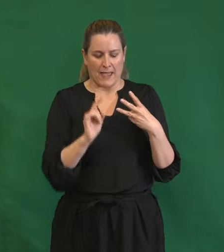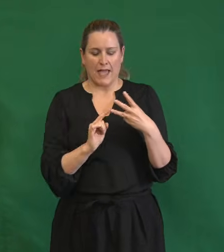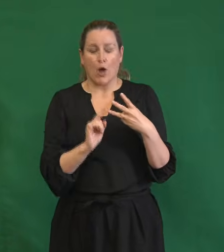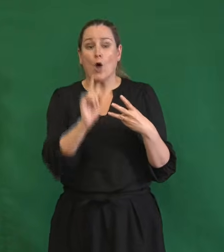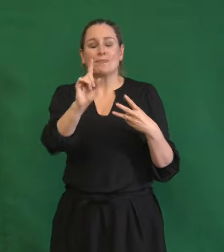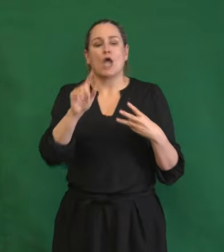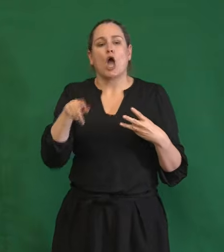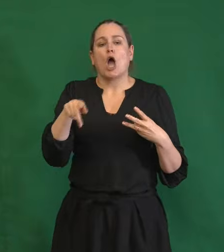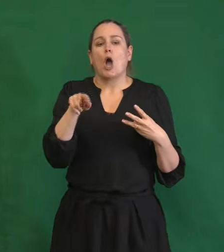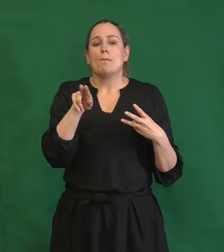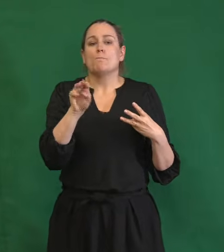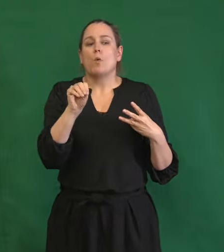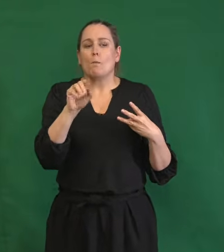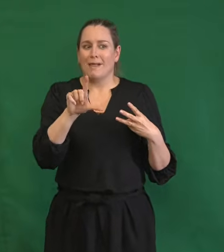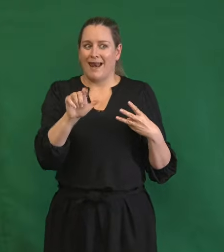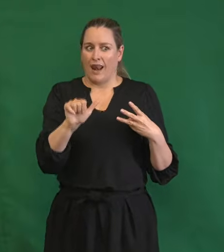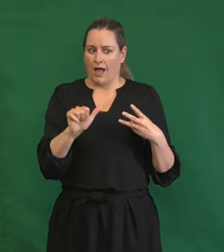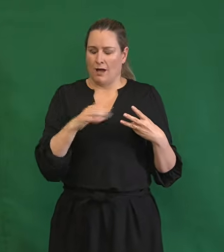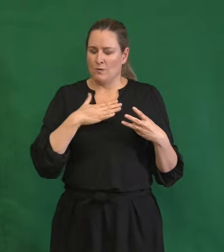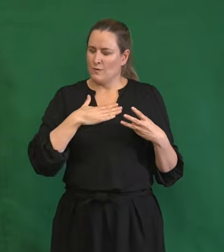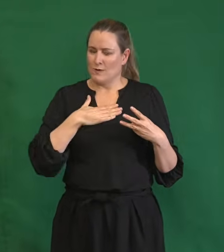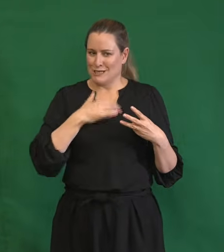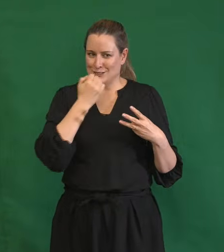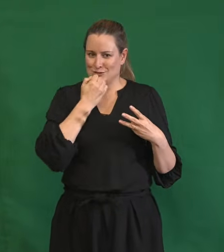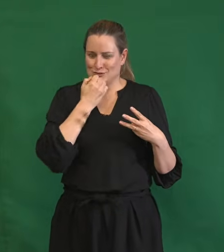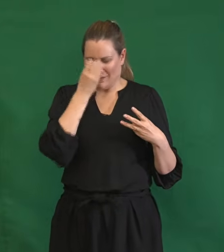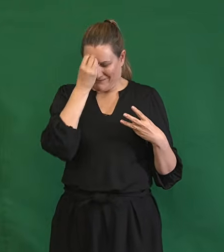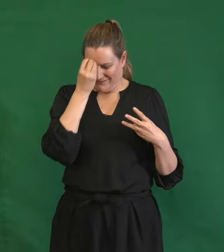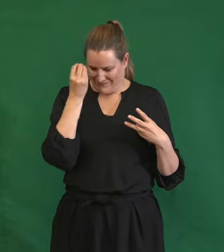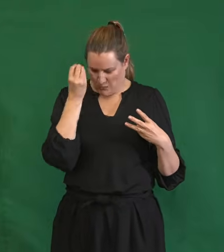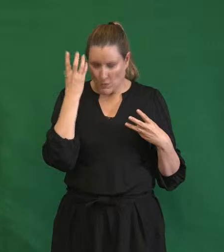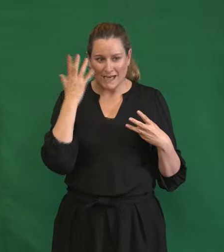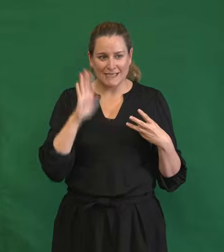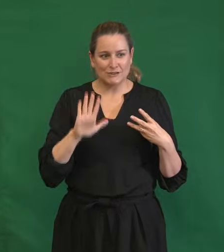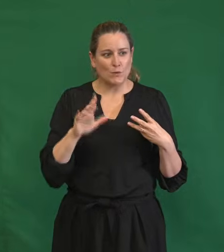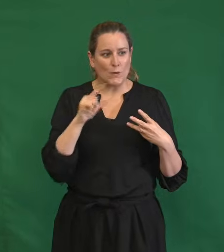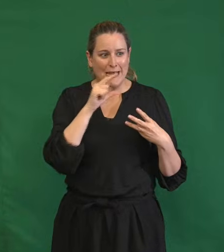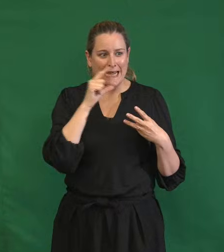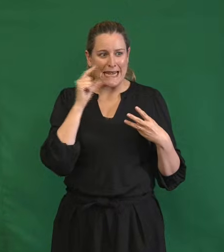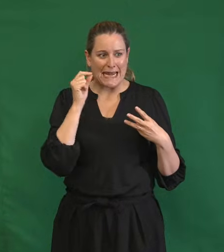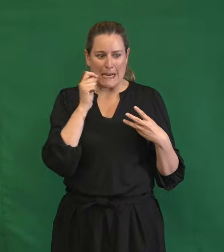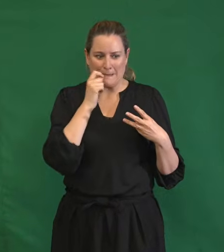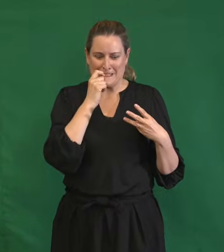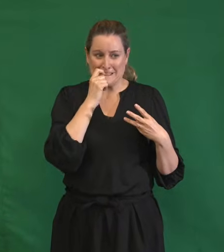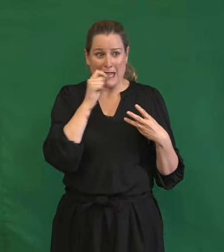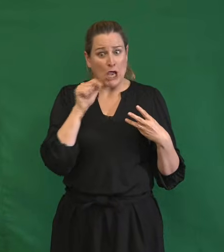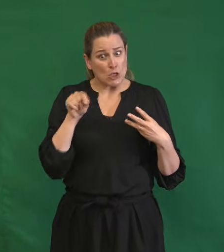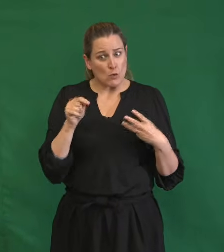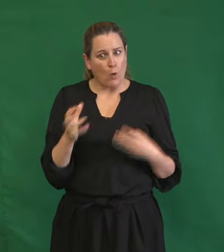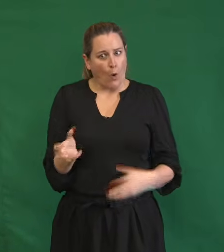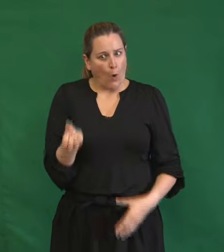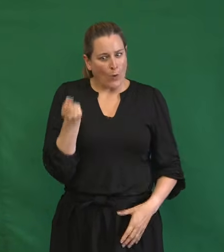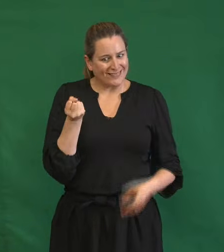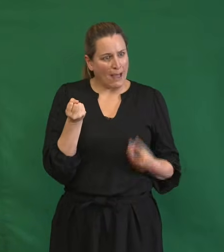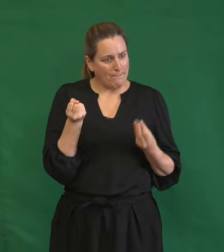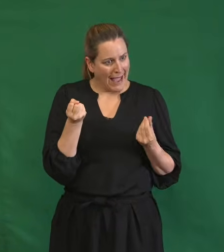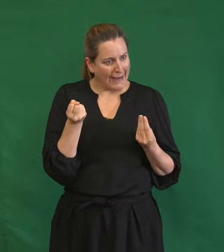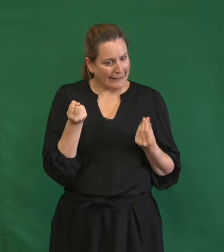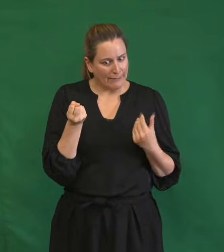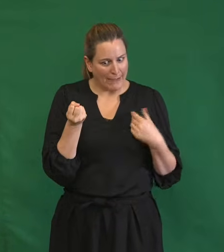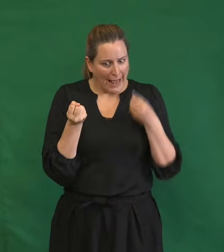Pumla, yes. How can I forget the purse where all this